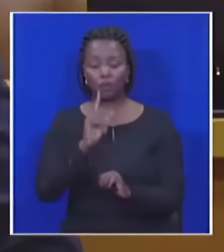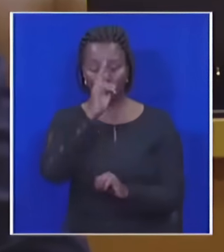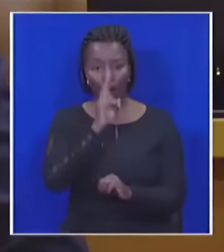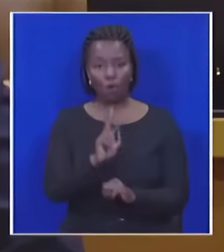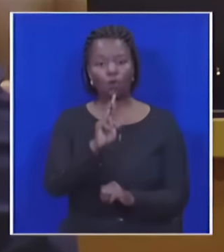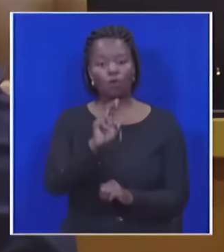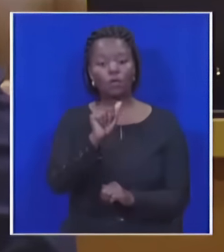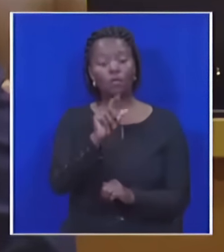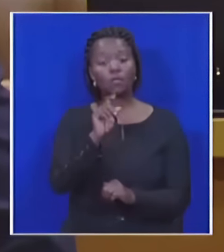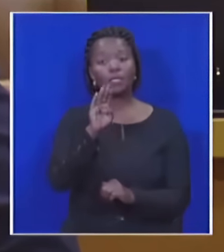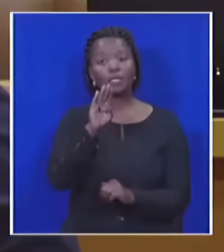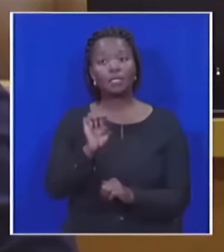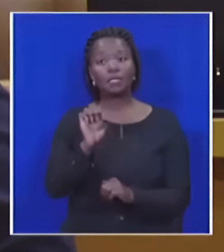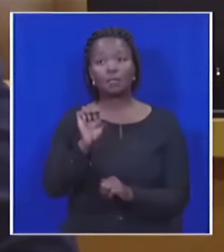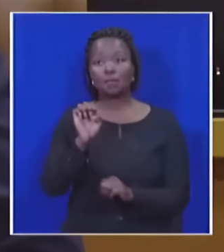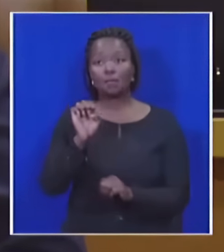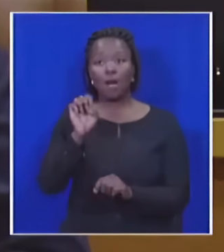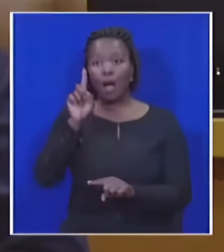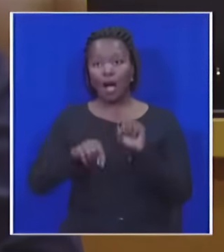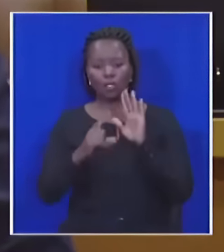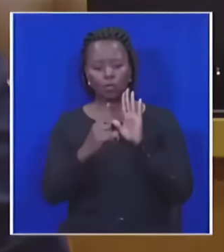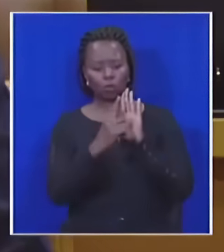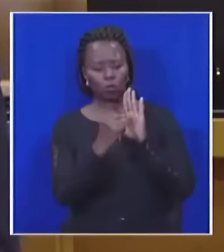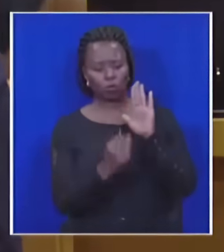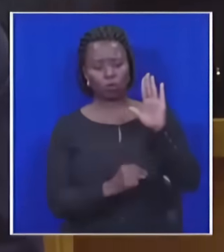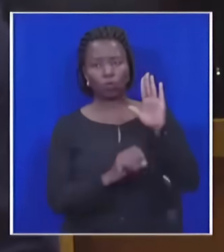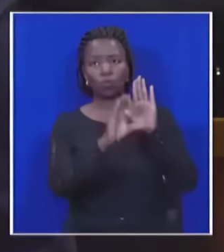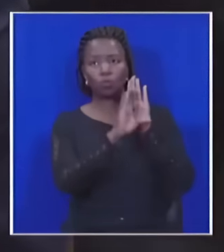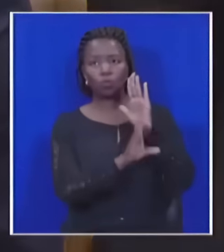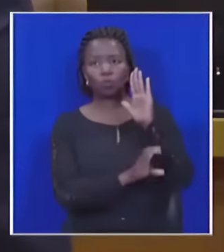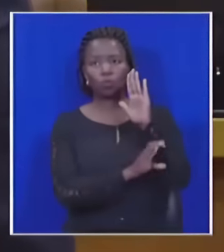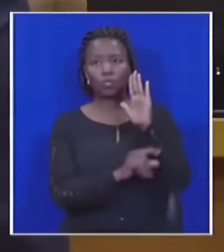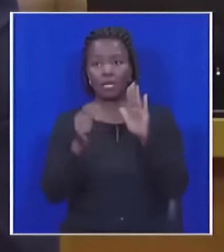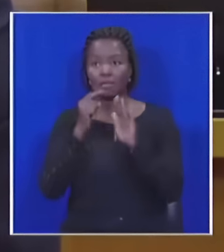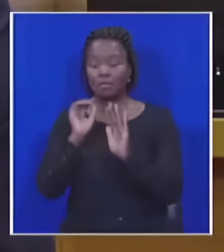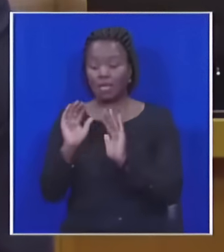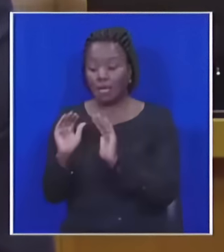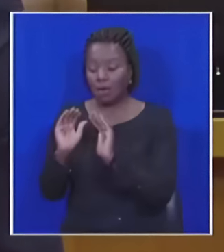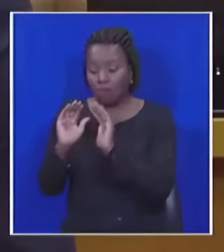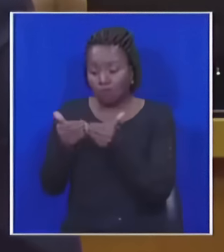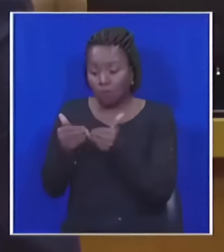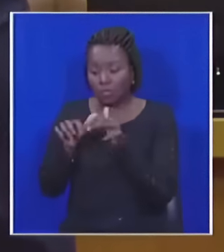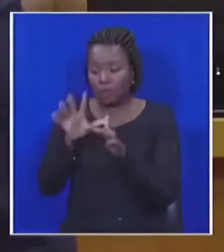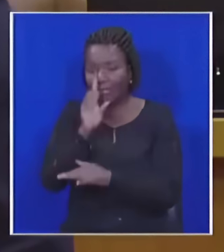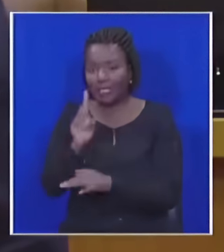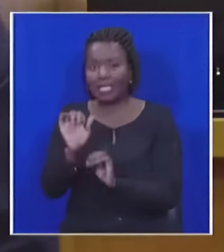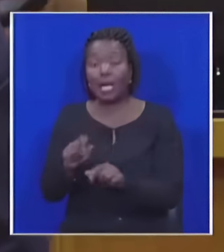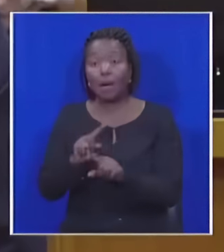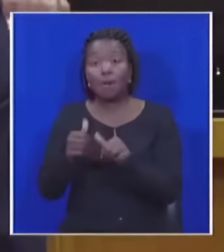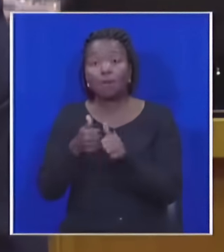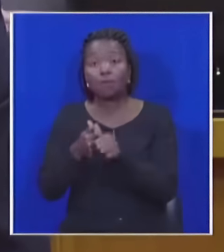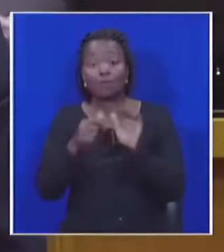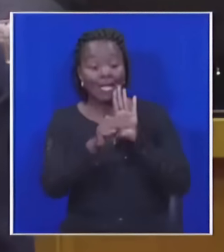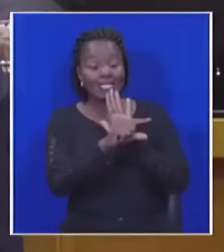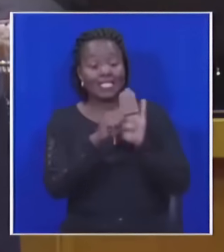from the Constitution selectively. It does provide for dignity of people, but I refer him to Section 58 of the